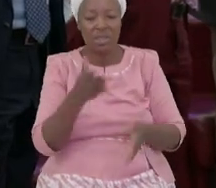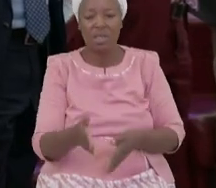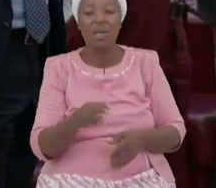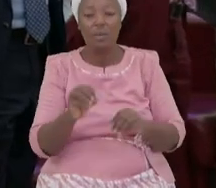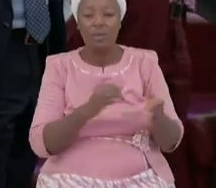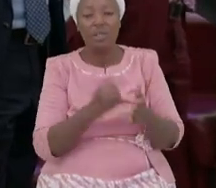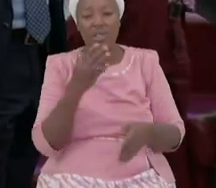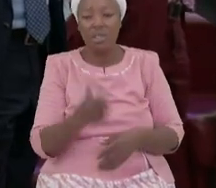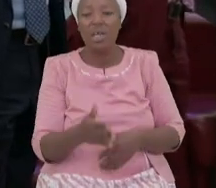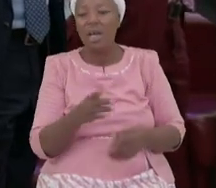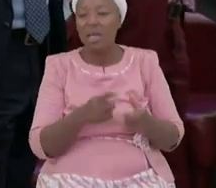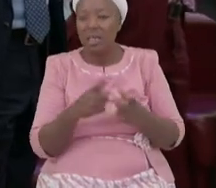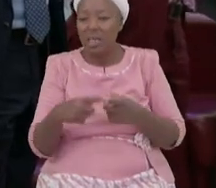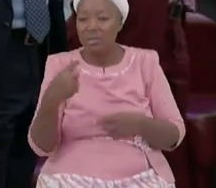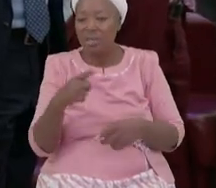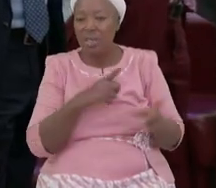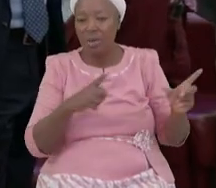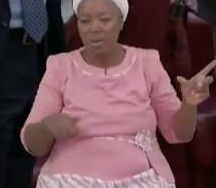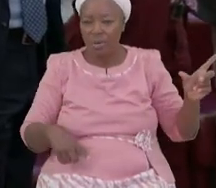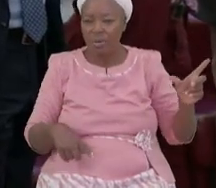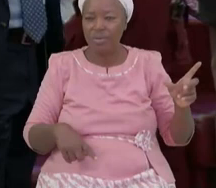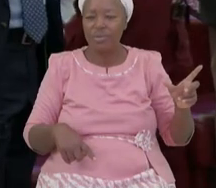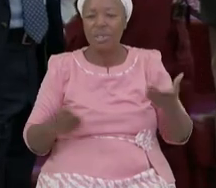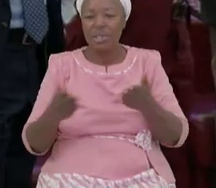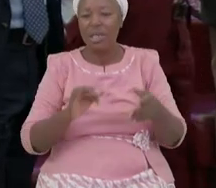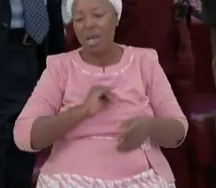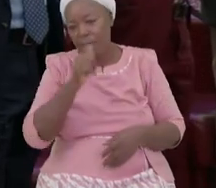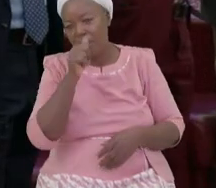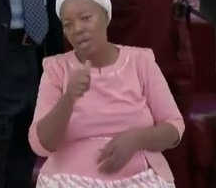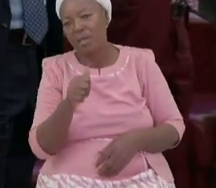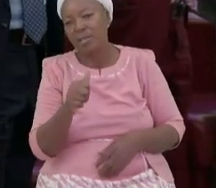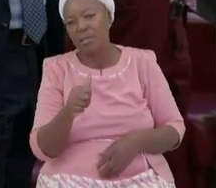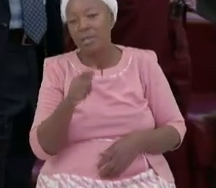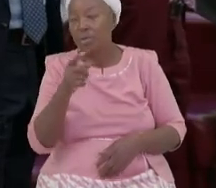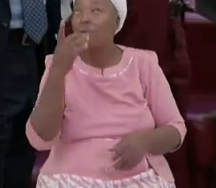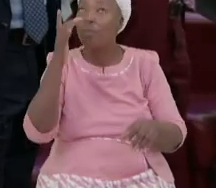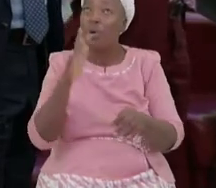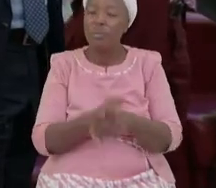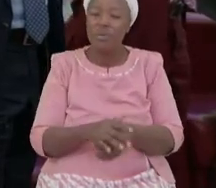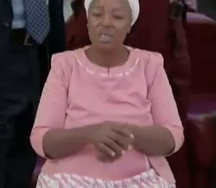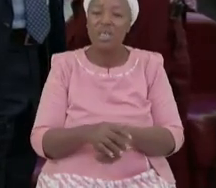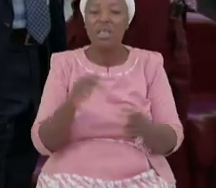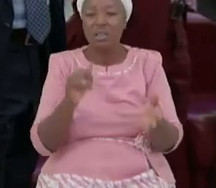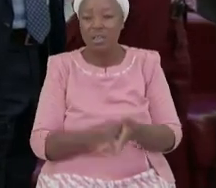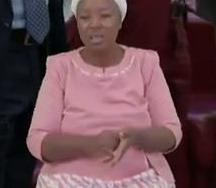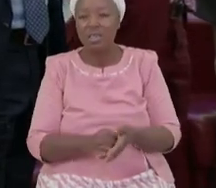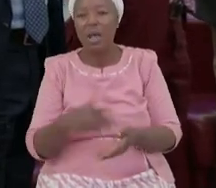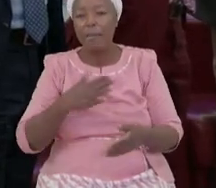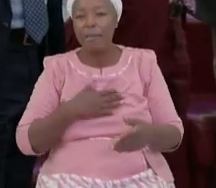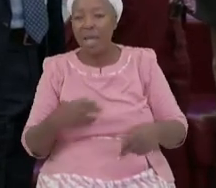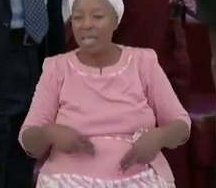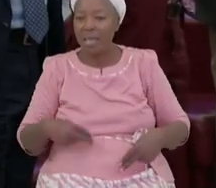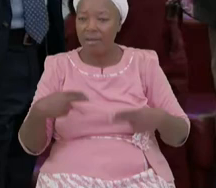it down there and say, Lord, here am I. You promised that my